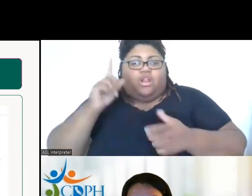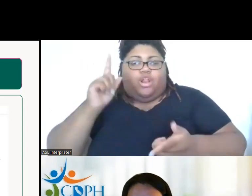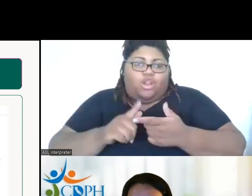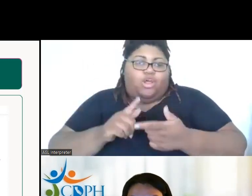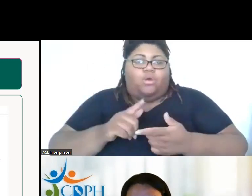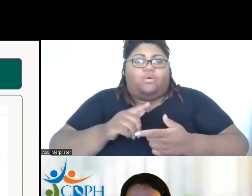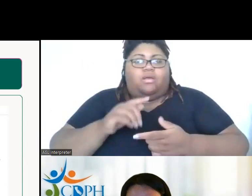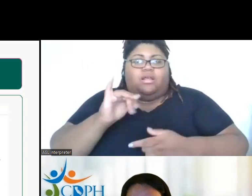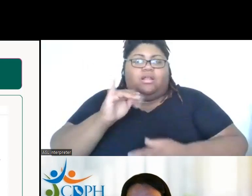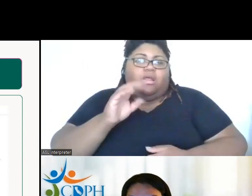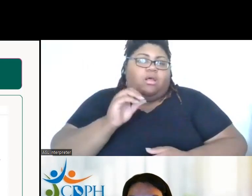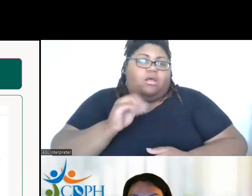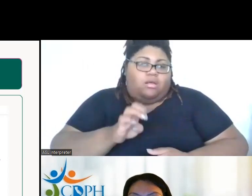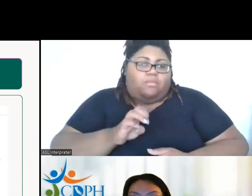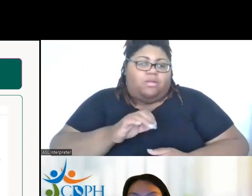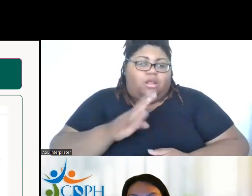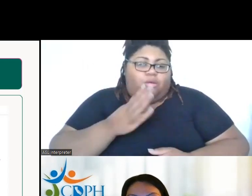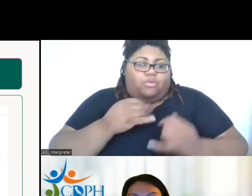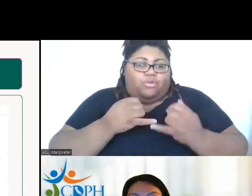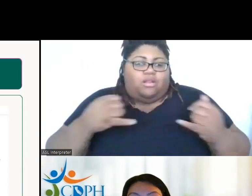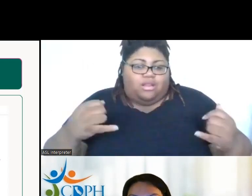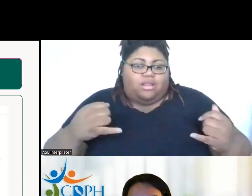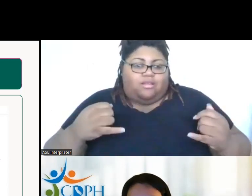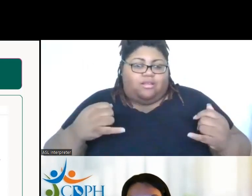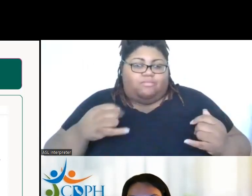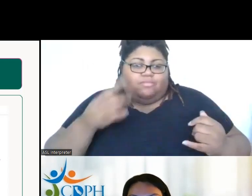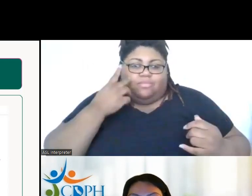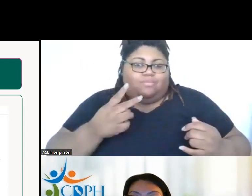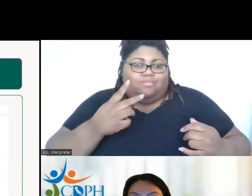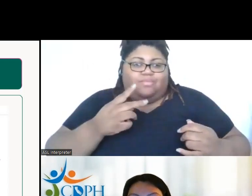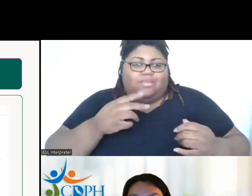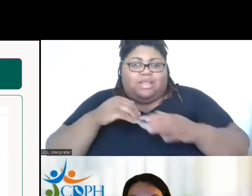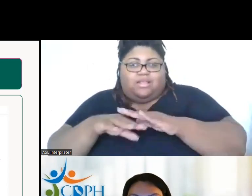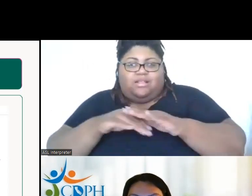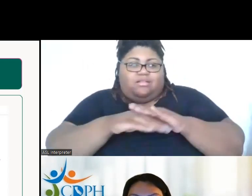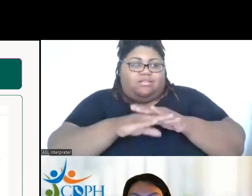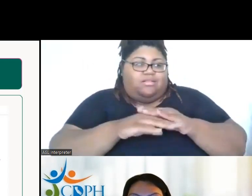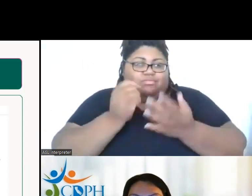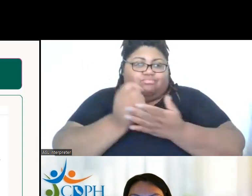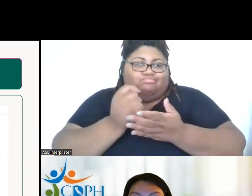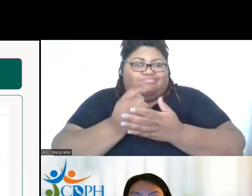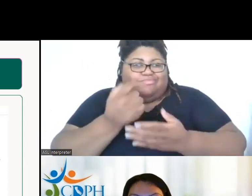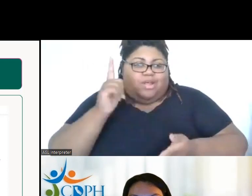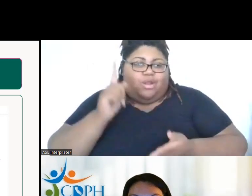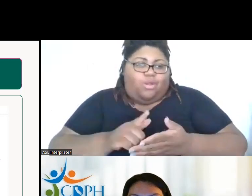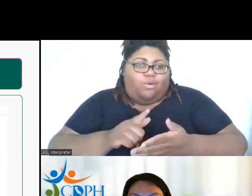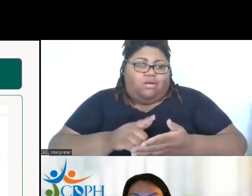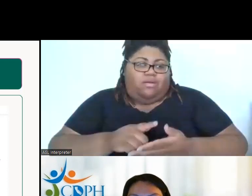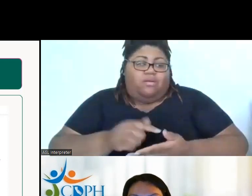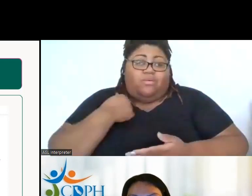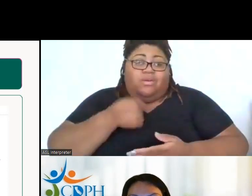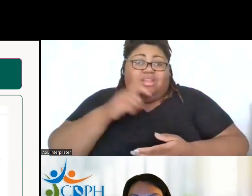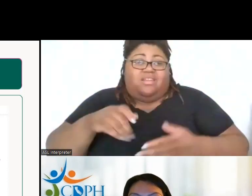that's the blue line on the bottom, are accessing at much lower rates. And so we really need to be focusing our